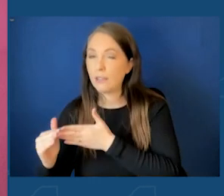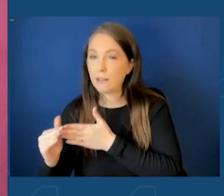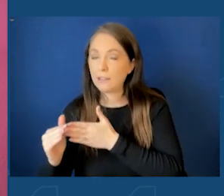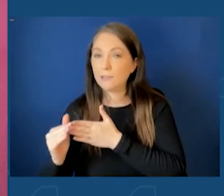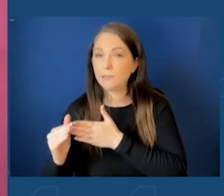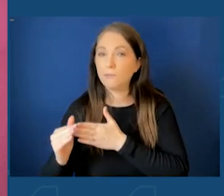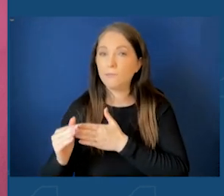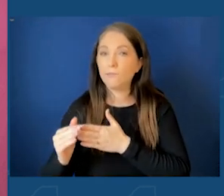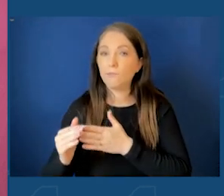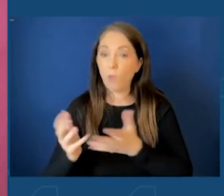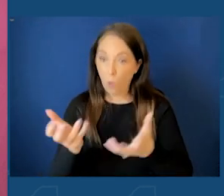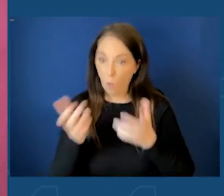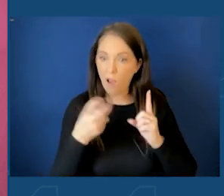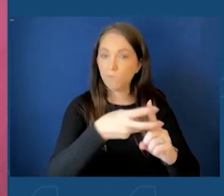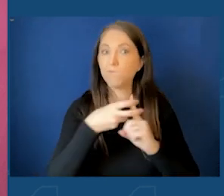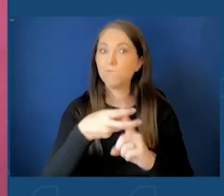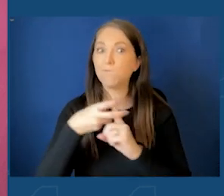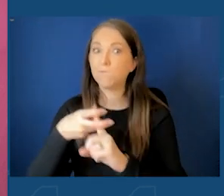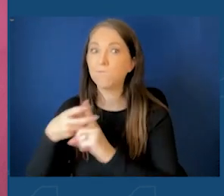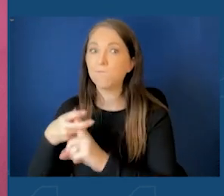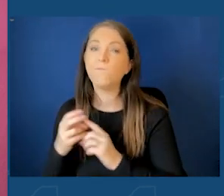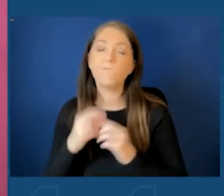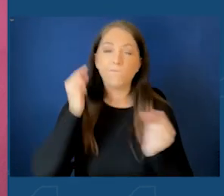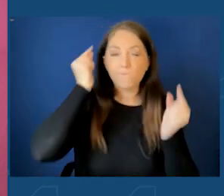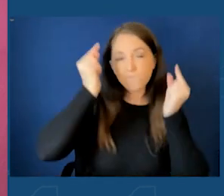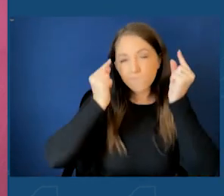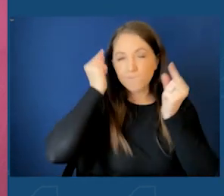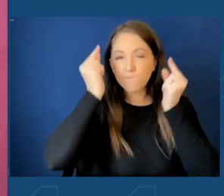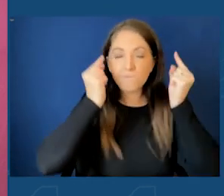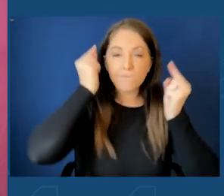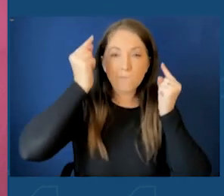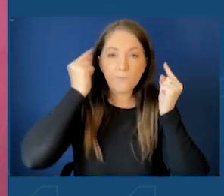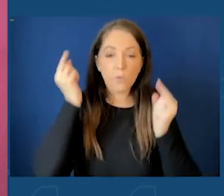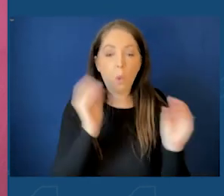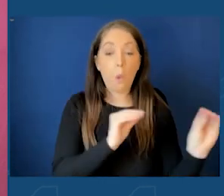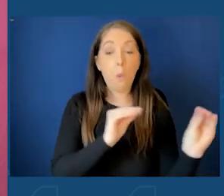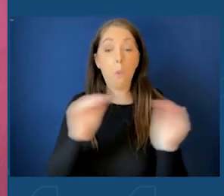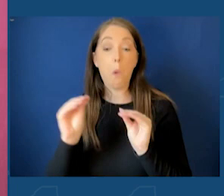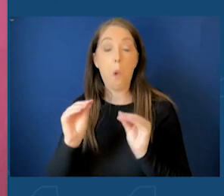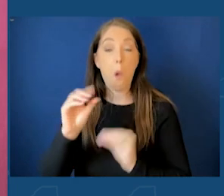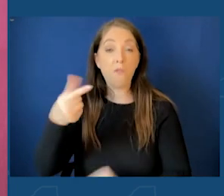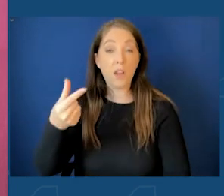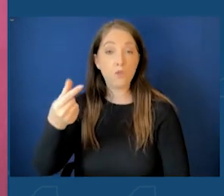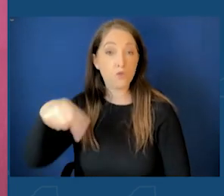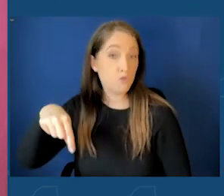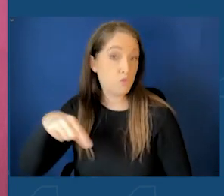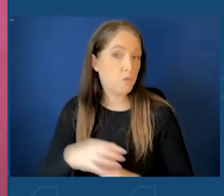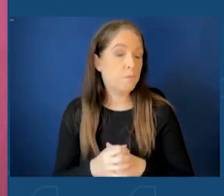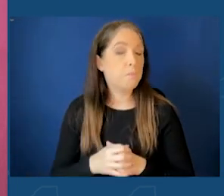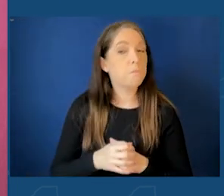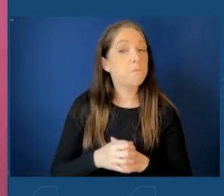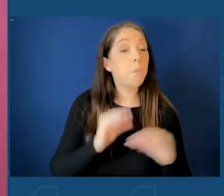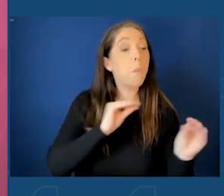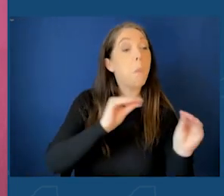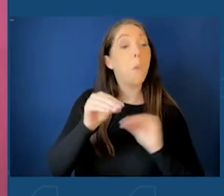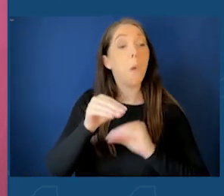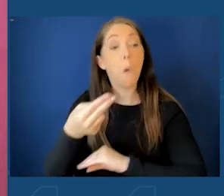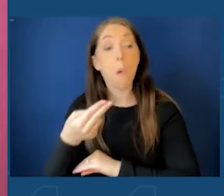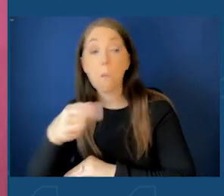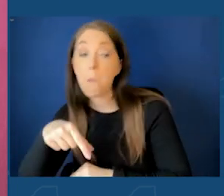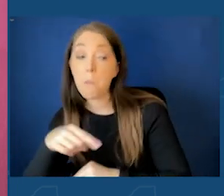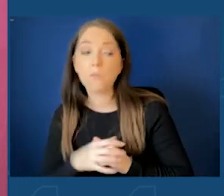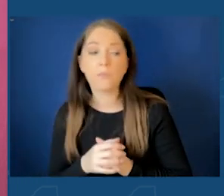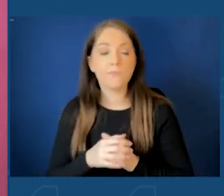Newark, wanted us to consider relocating our headquarters there. But when we looked at the